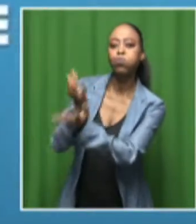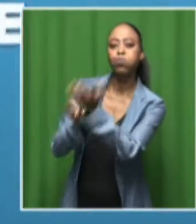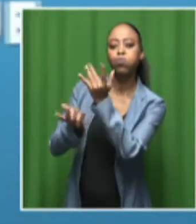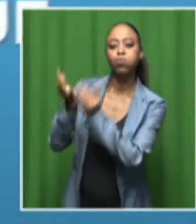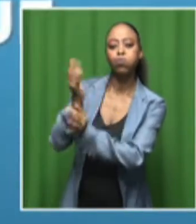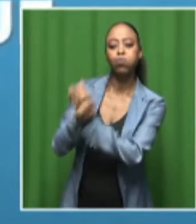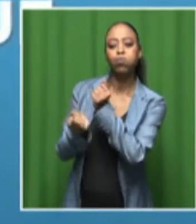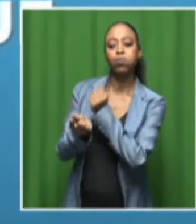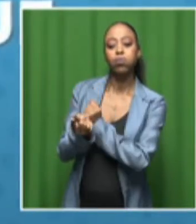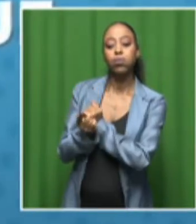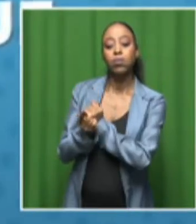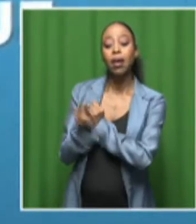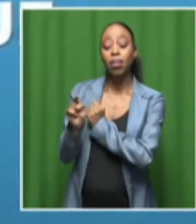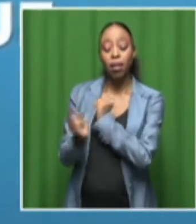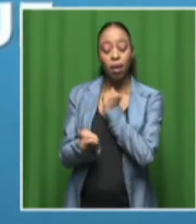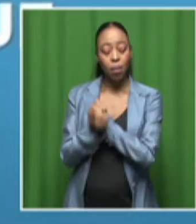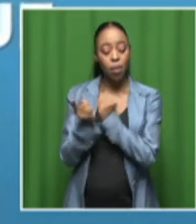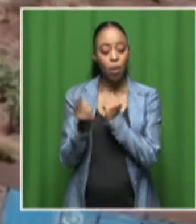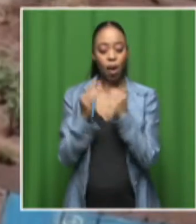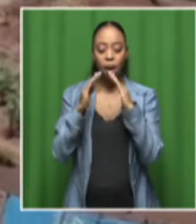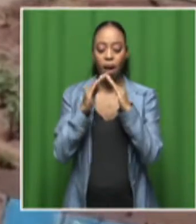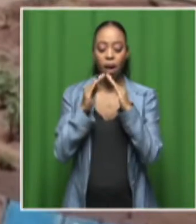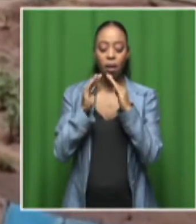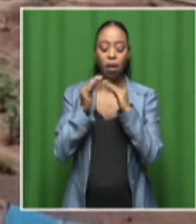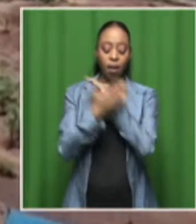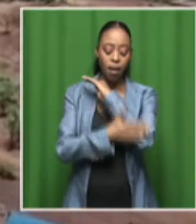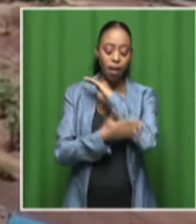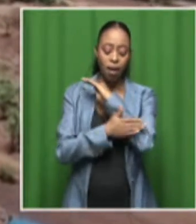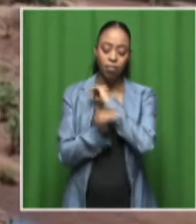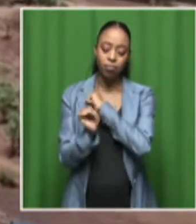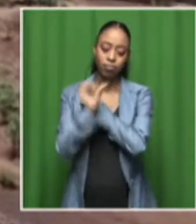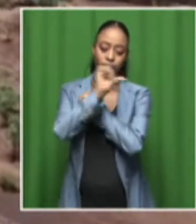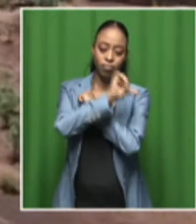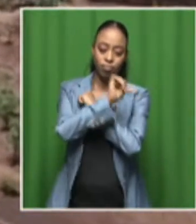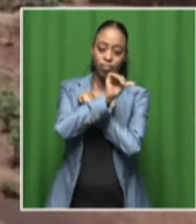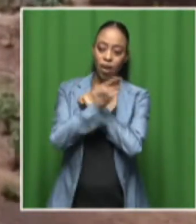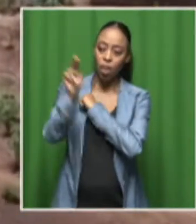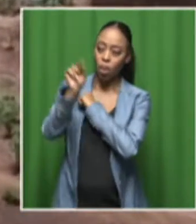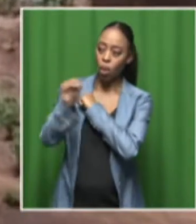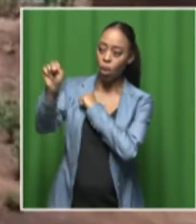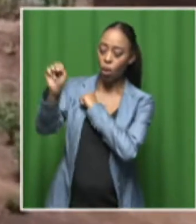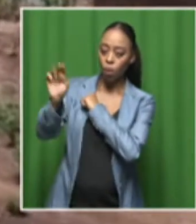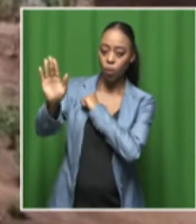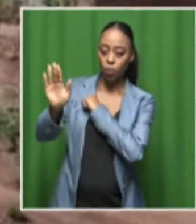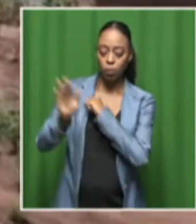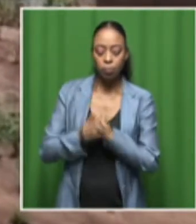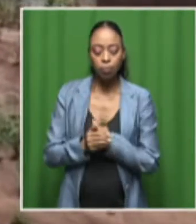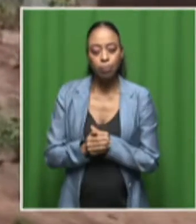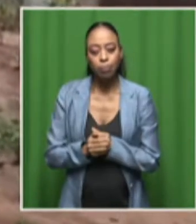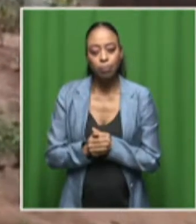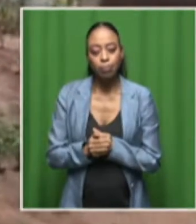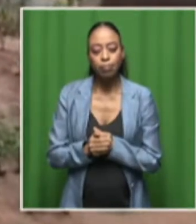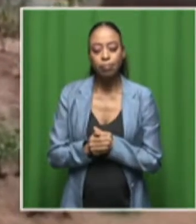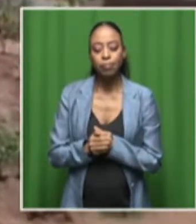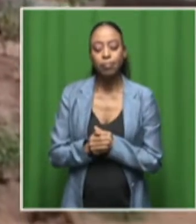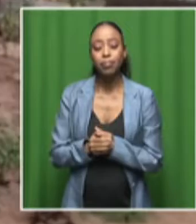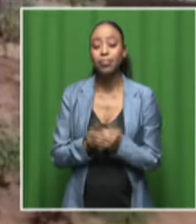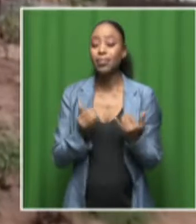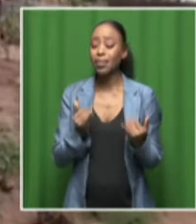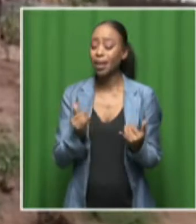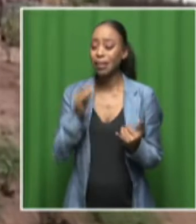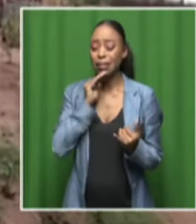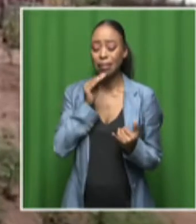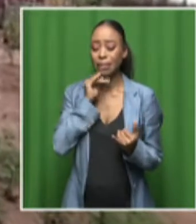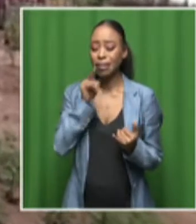South Africa's neighboring country, Mozambique, up in the north, in Cabo Delgado. This is casting